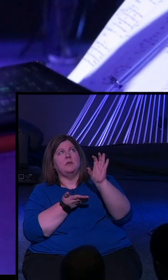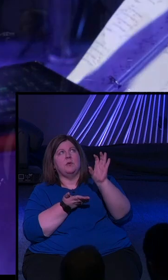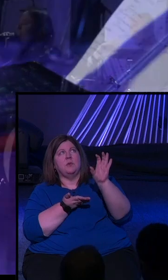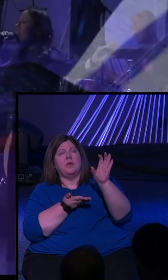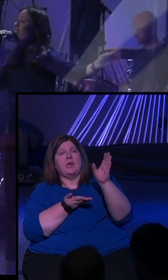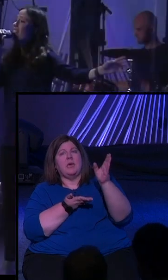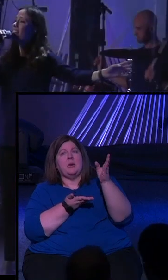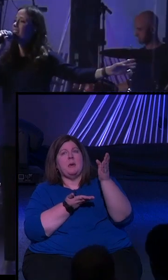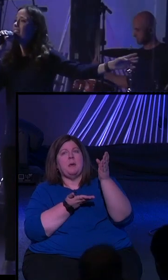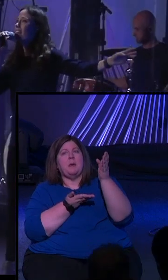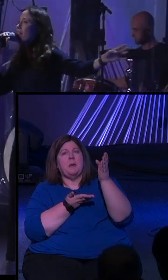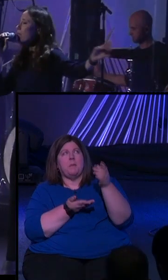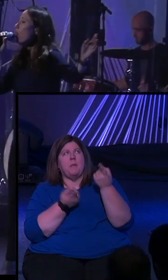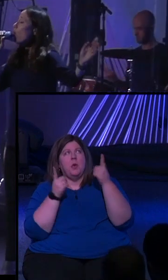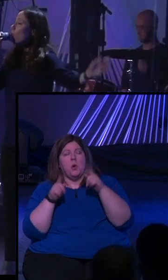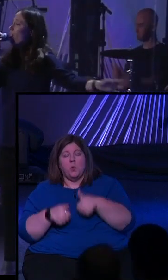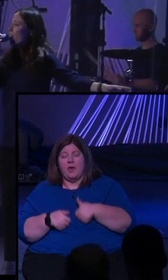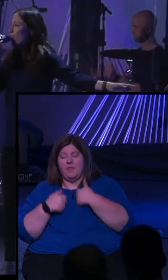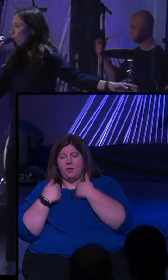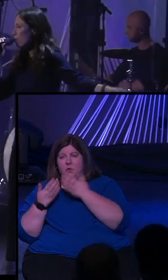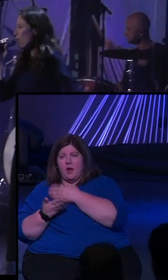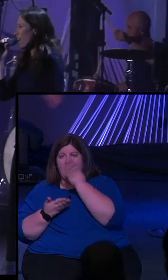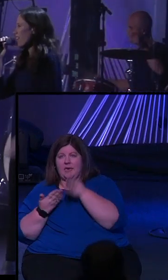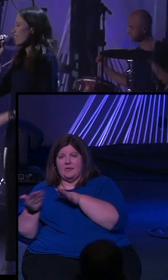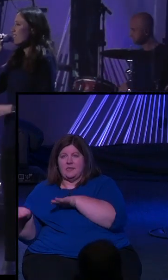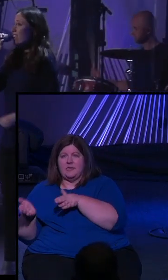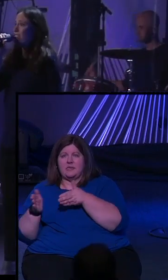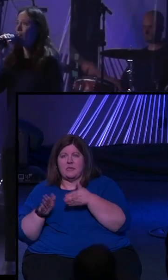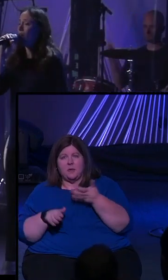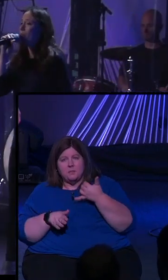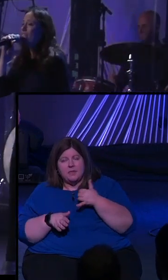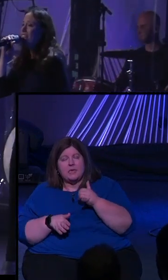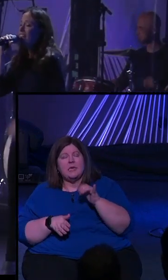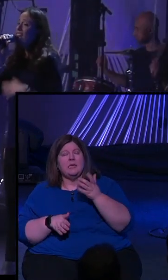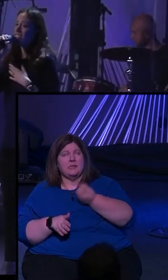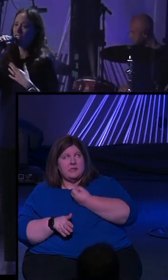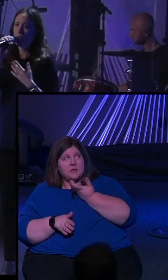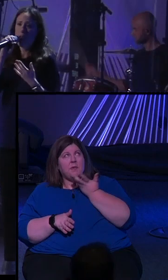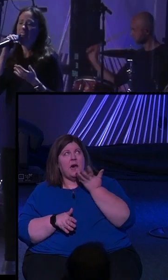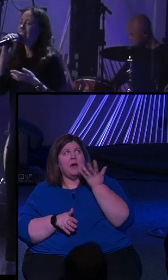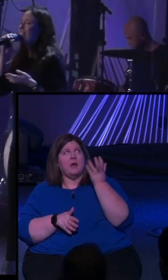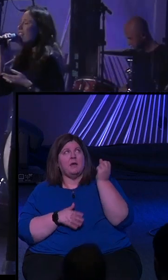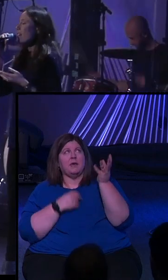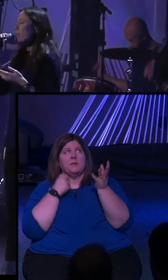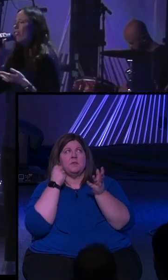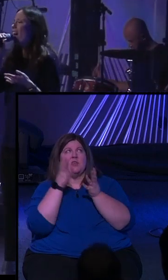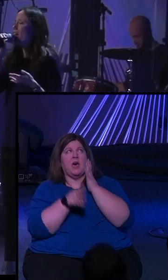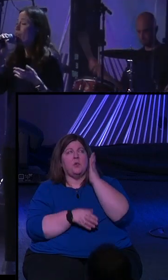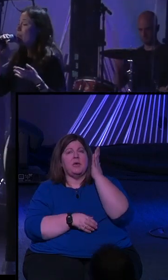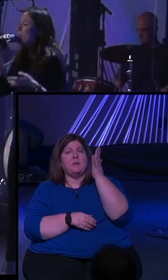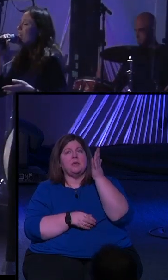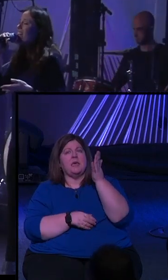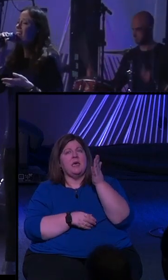to him. When the race is complete, still my lips